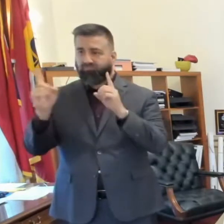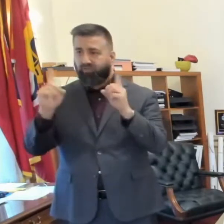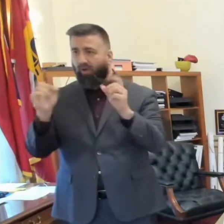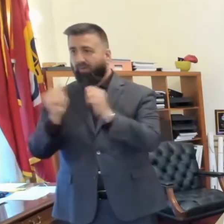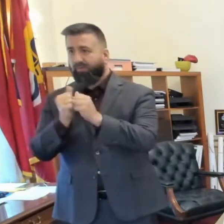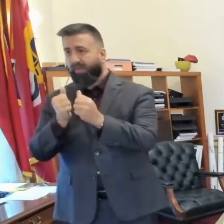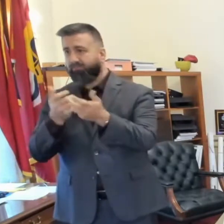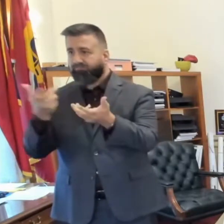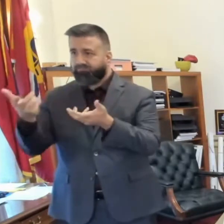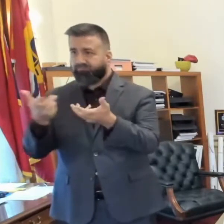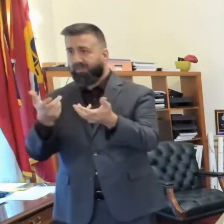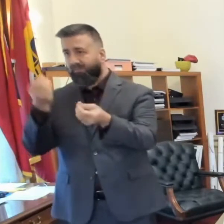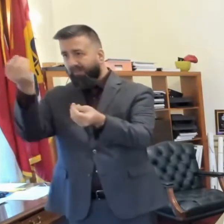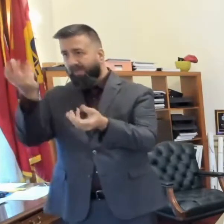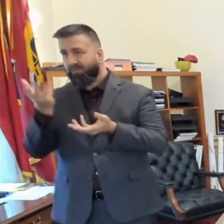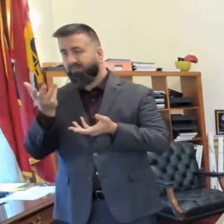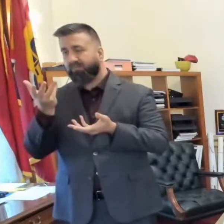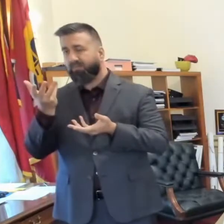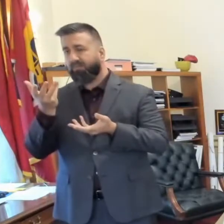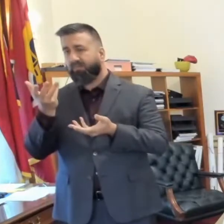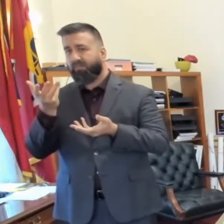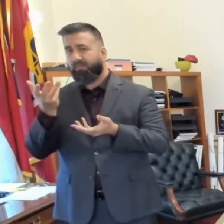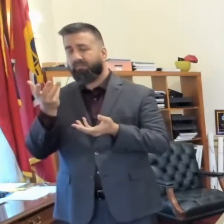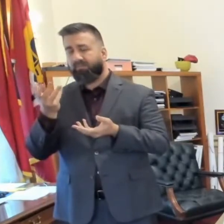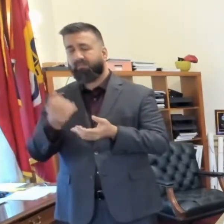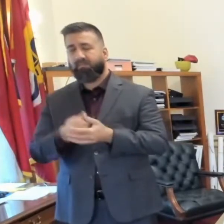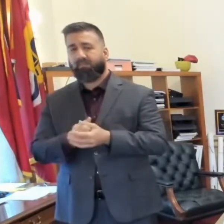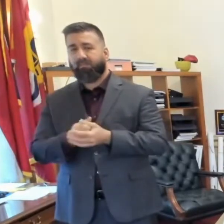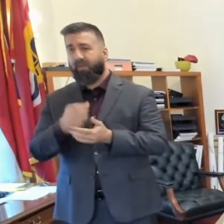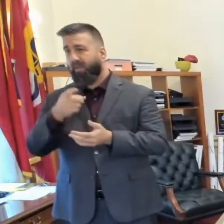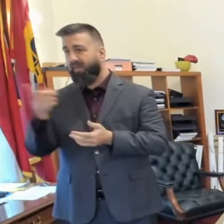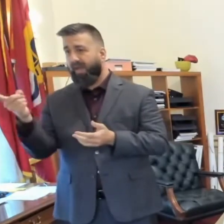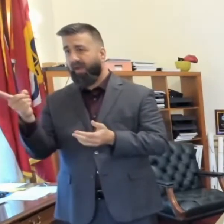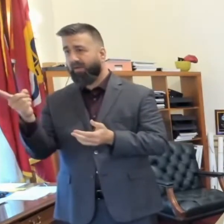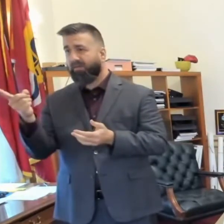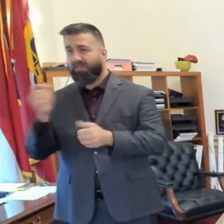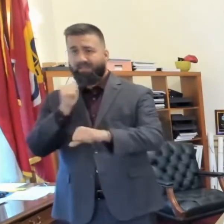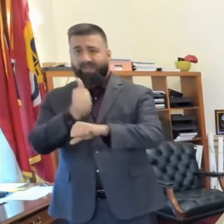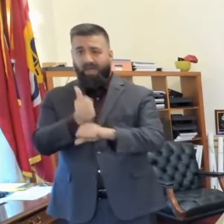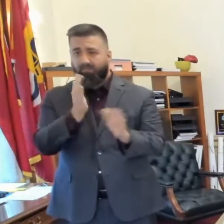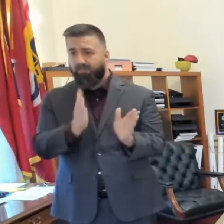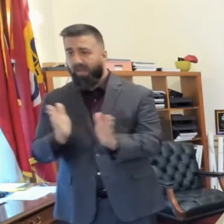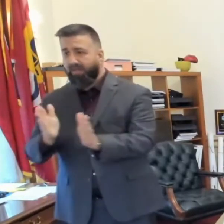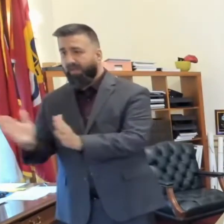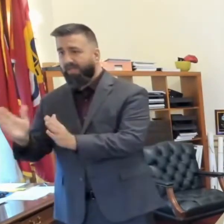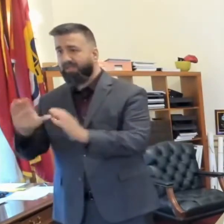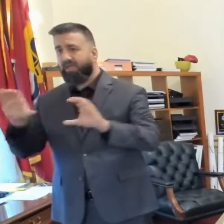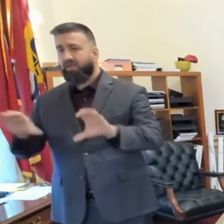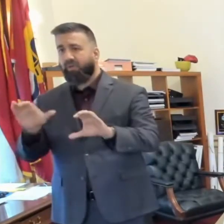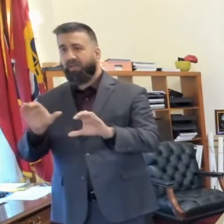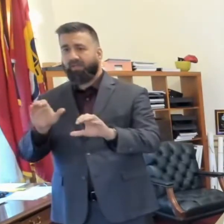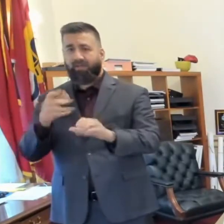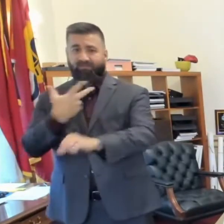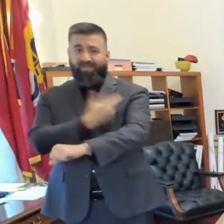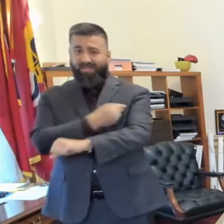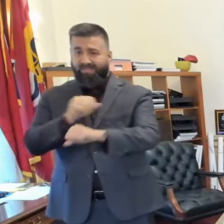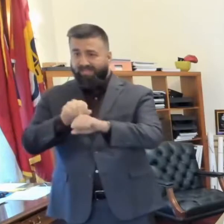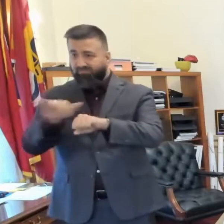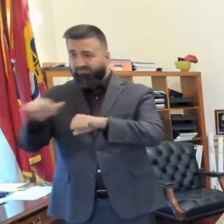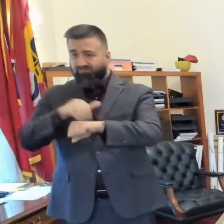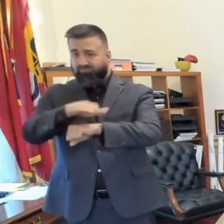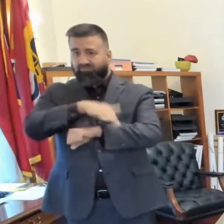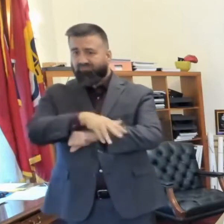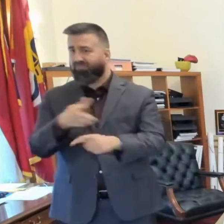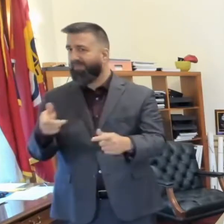and they are putting together these plans and doing this distribution as quickly as